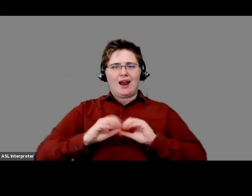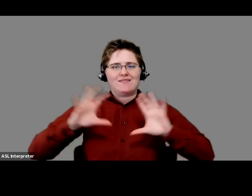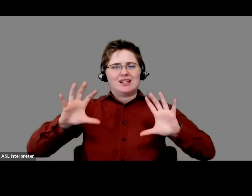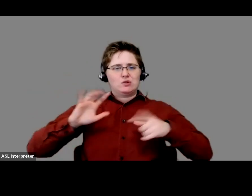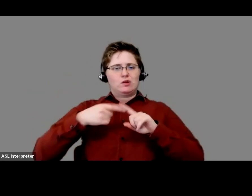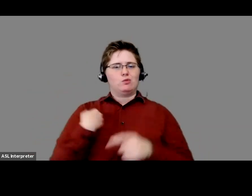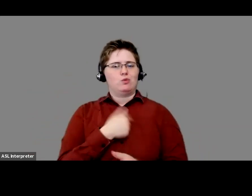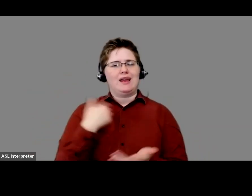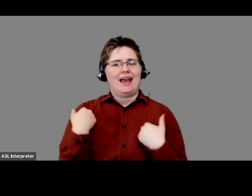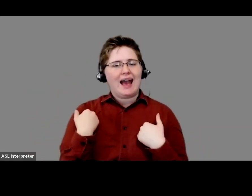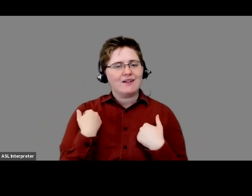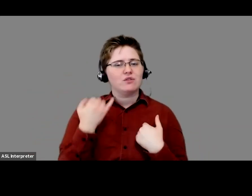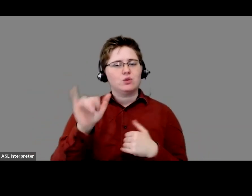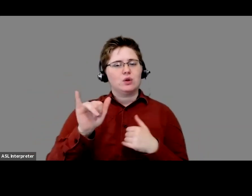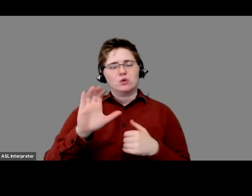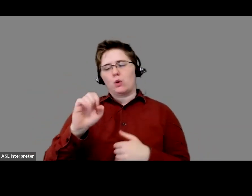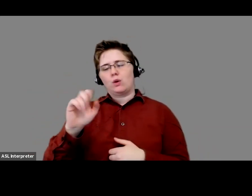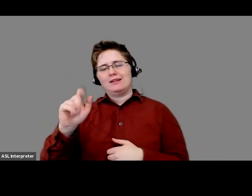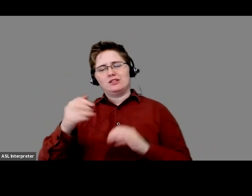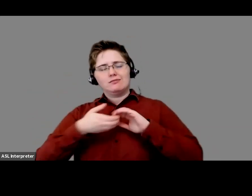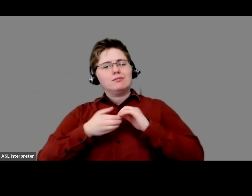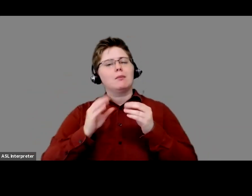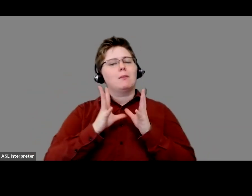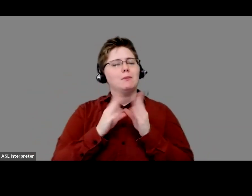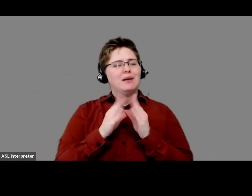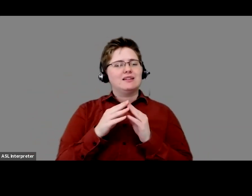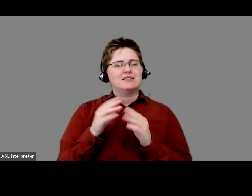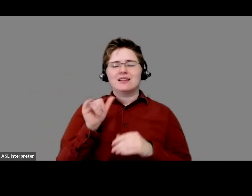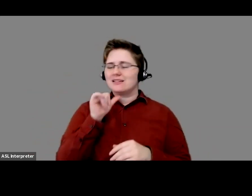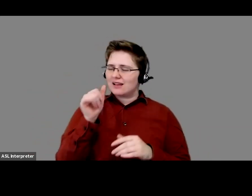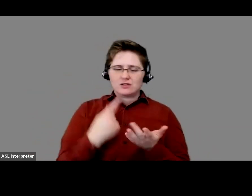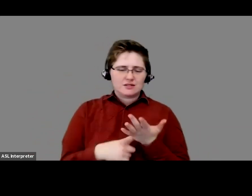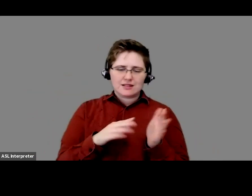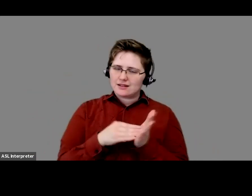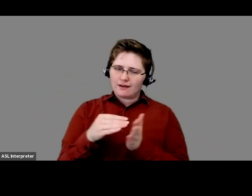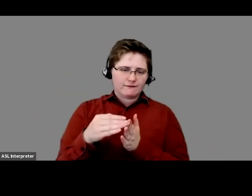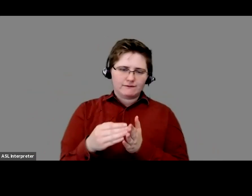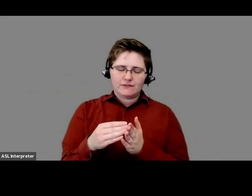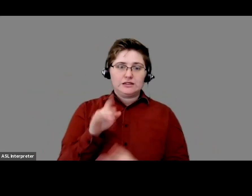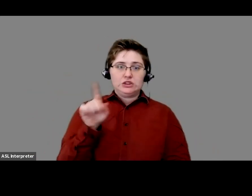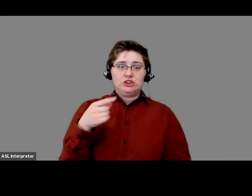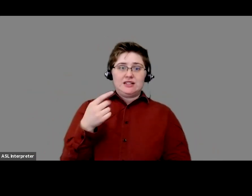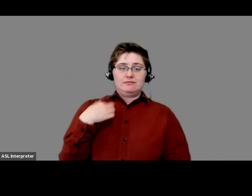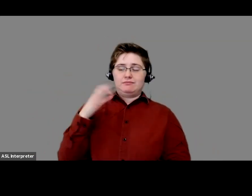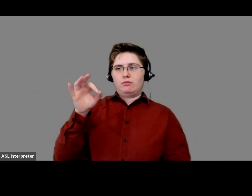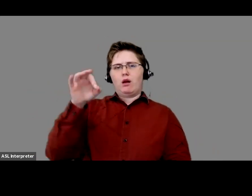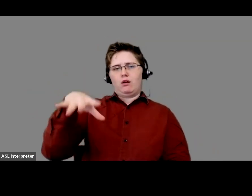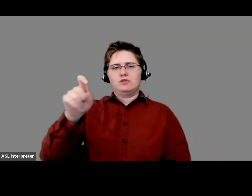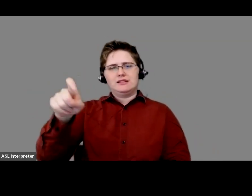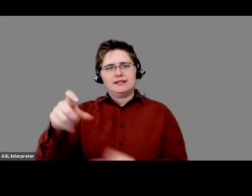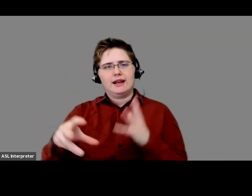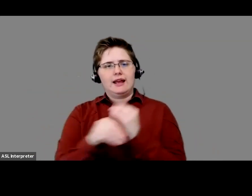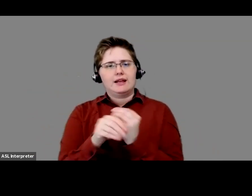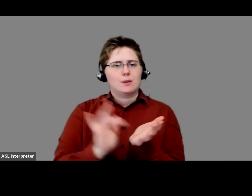some of those coalition meetings and things like that, that I think doesn't come up enough, is that just putting out there, well, you need